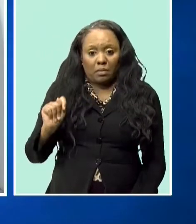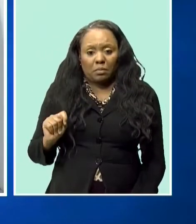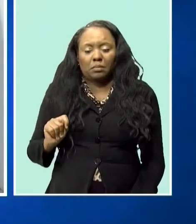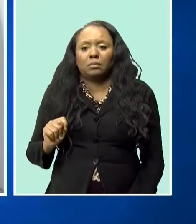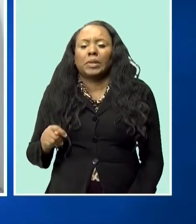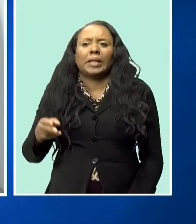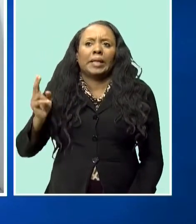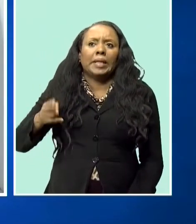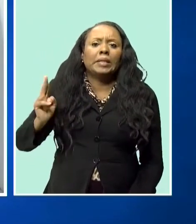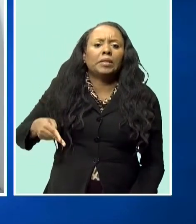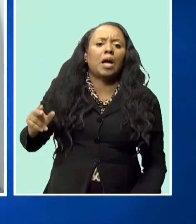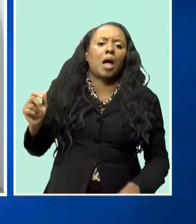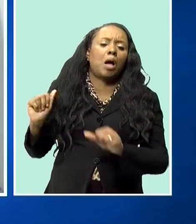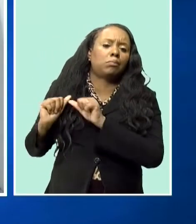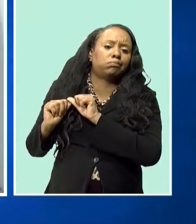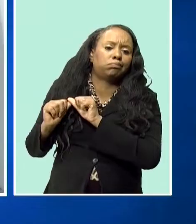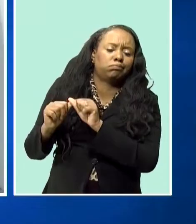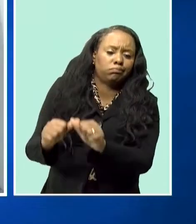history